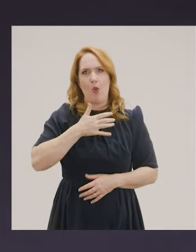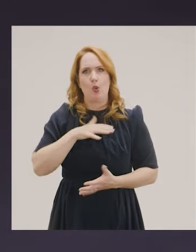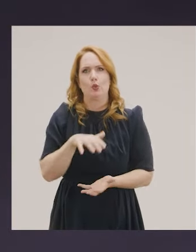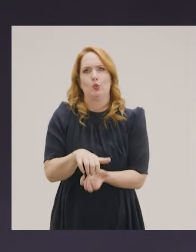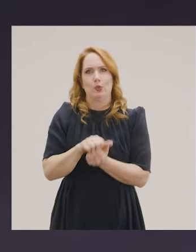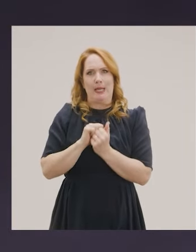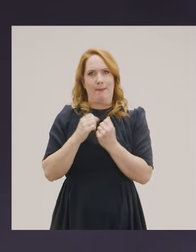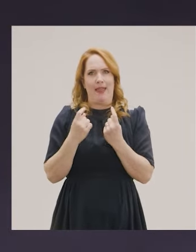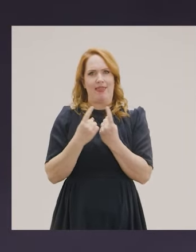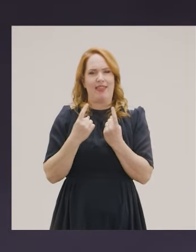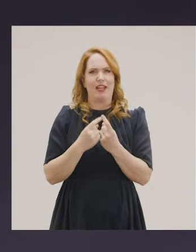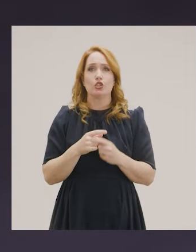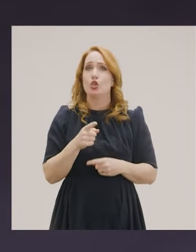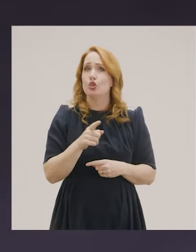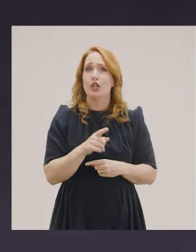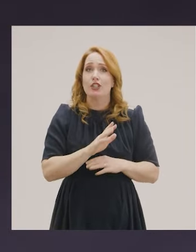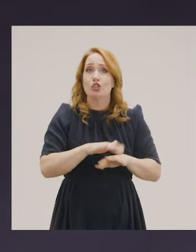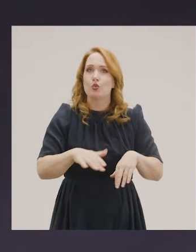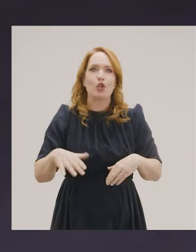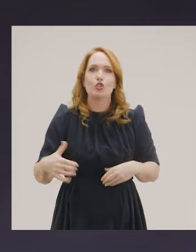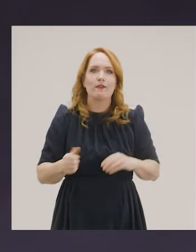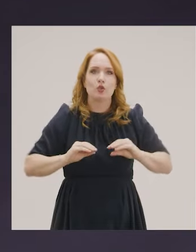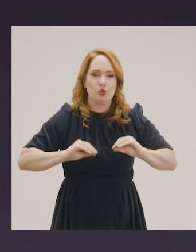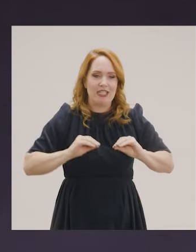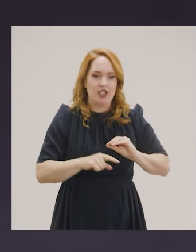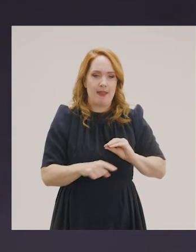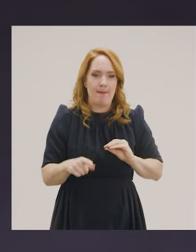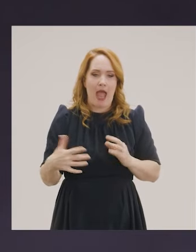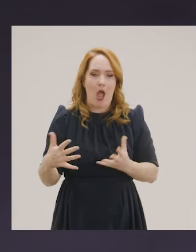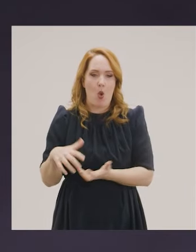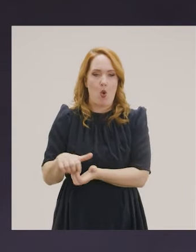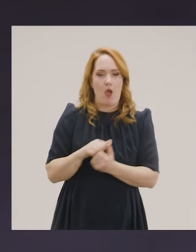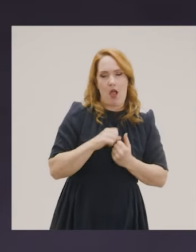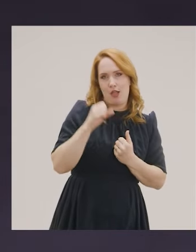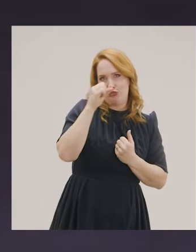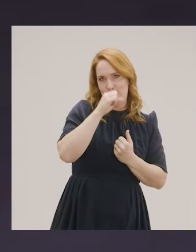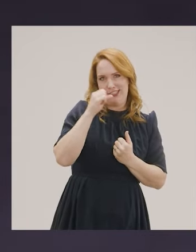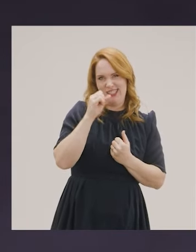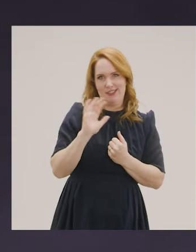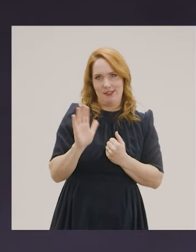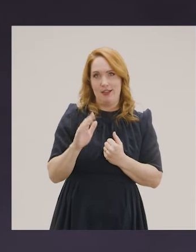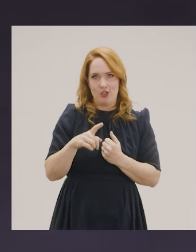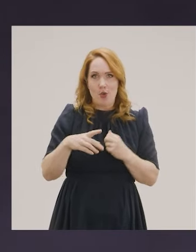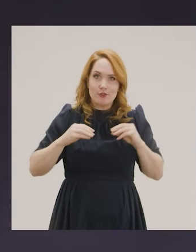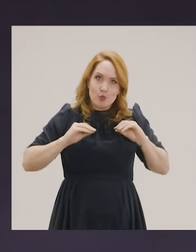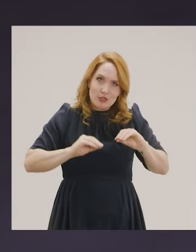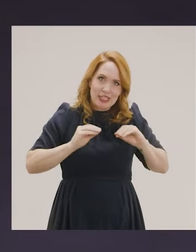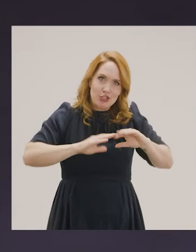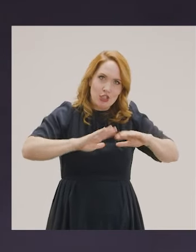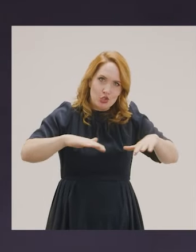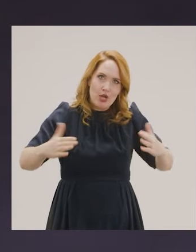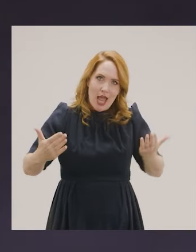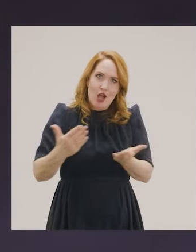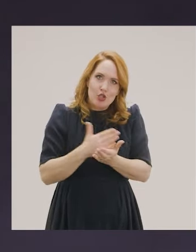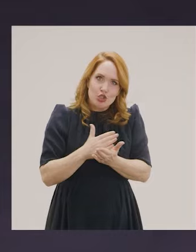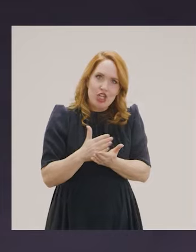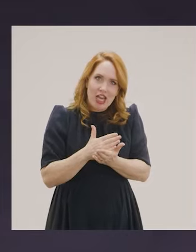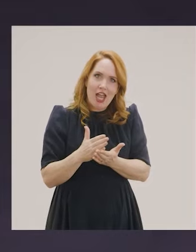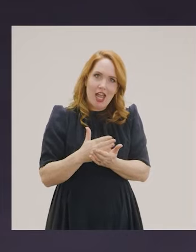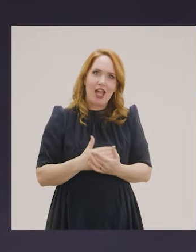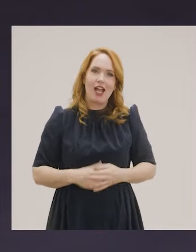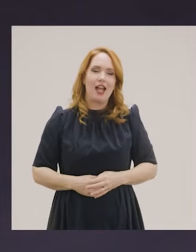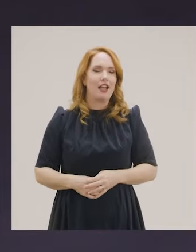default mechanism. We want things for ourselves. Have you noticed that you don't have to teach a child how to be greedy? You know, you have to